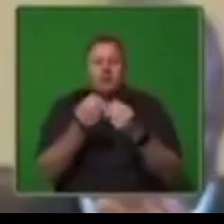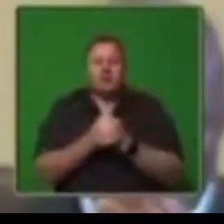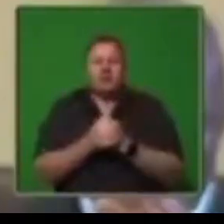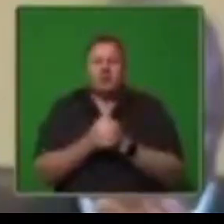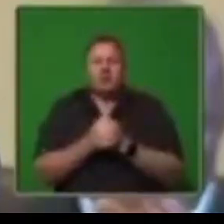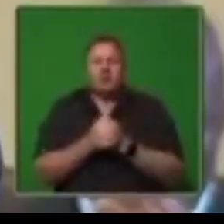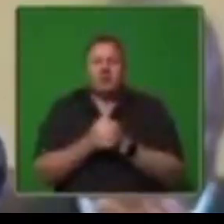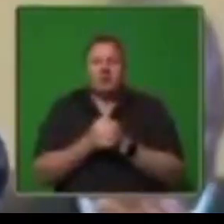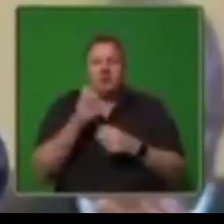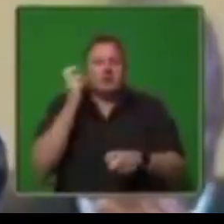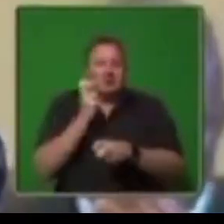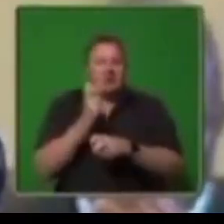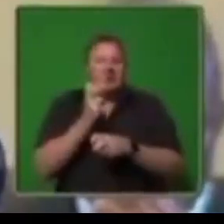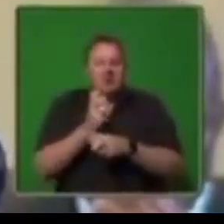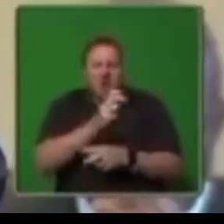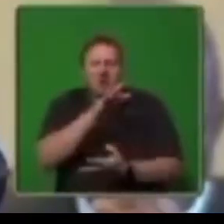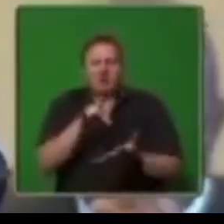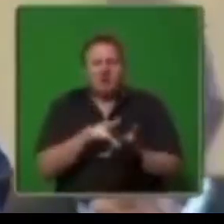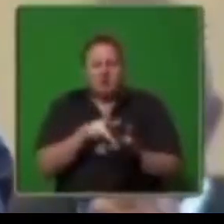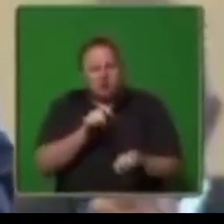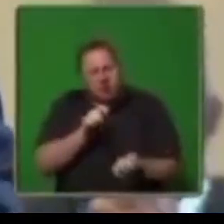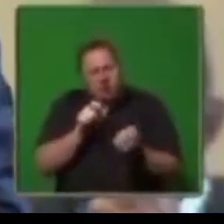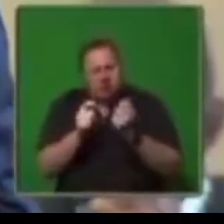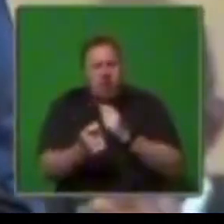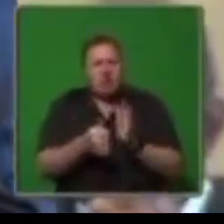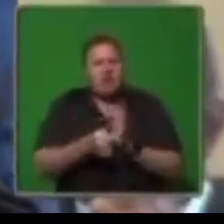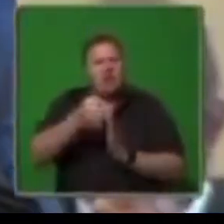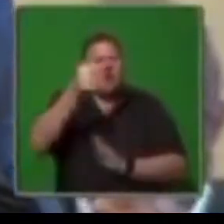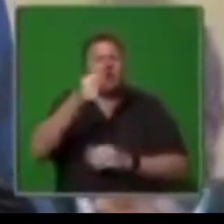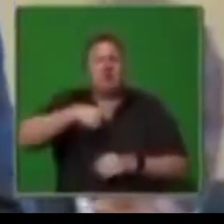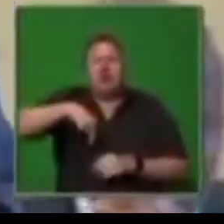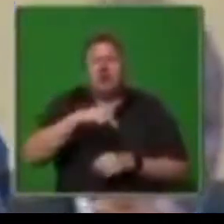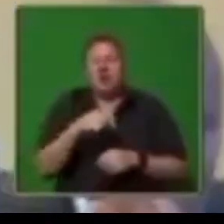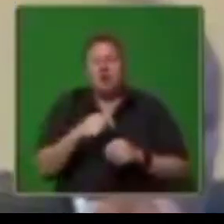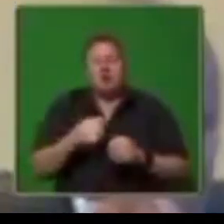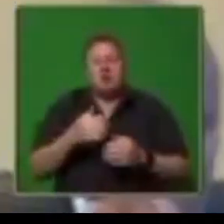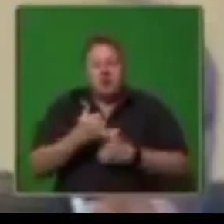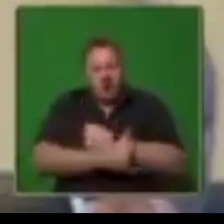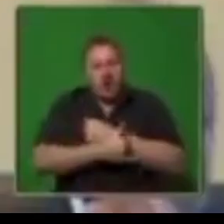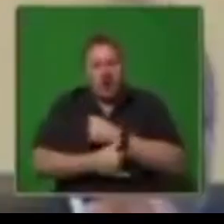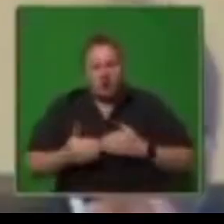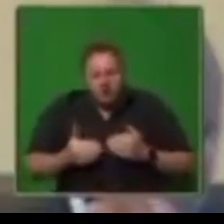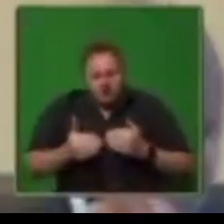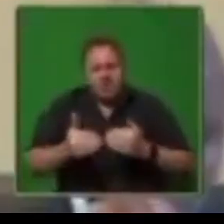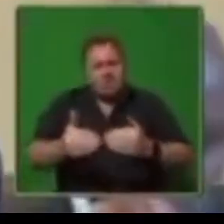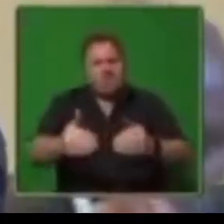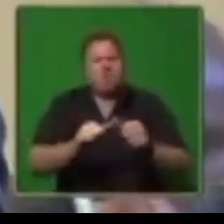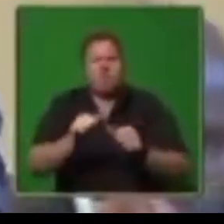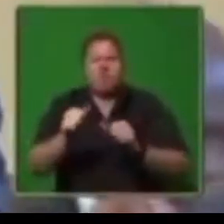turn these trying circumstances to our advantage and propel our country forward.